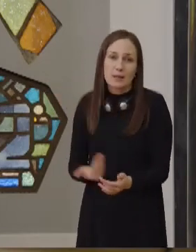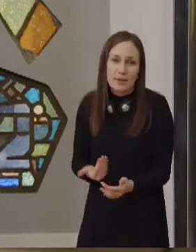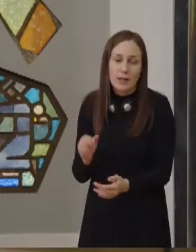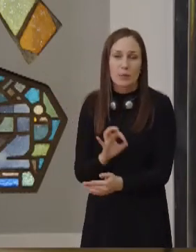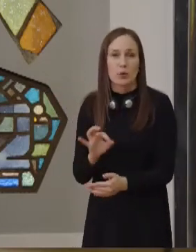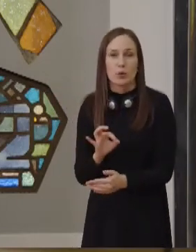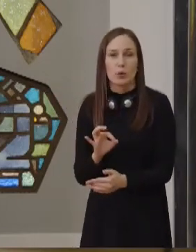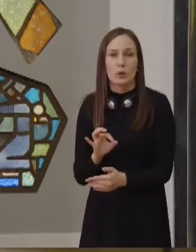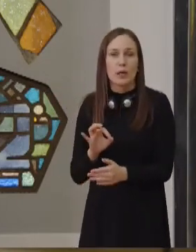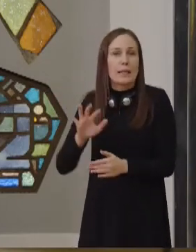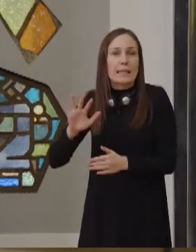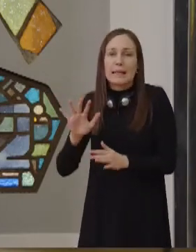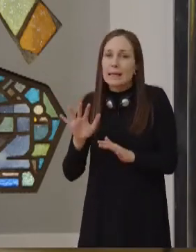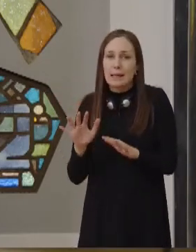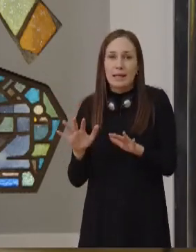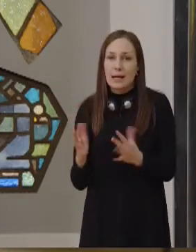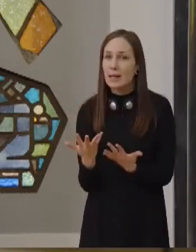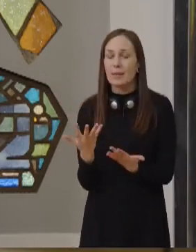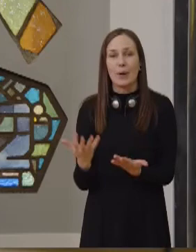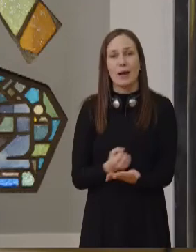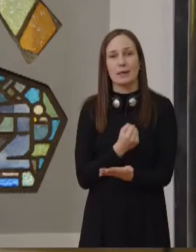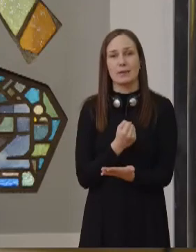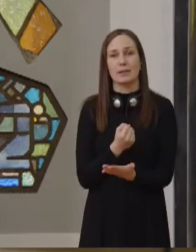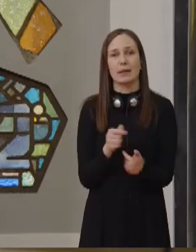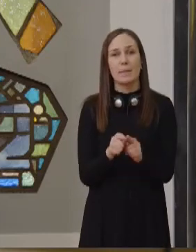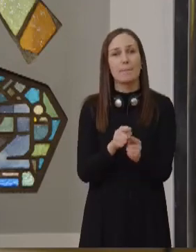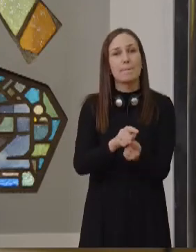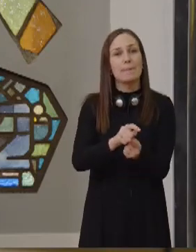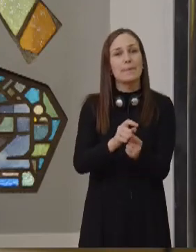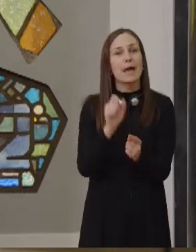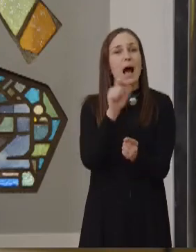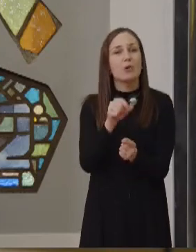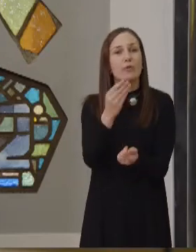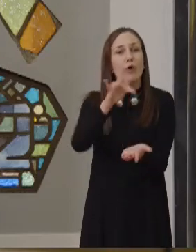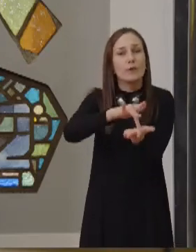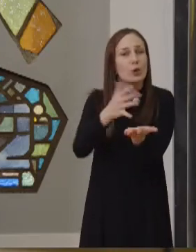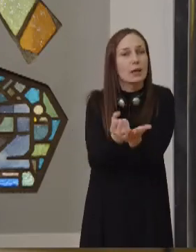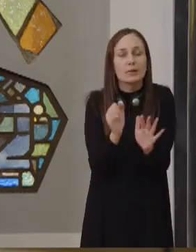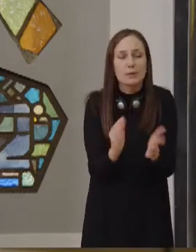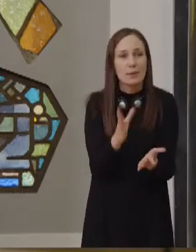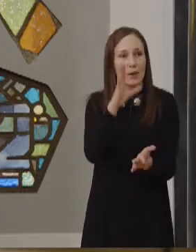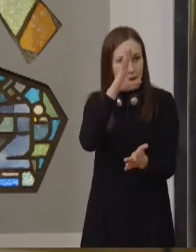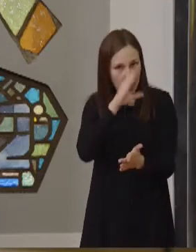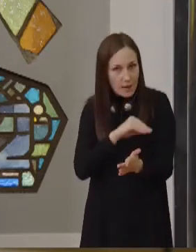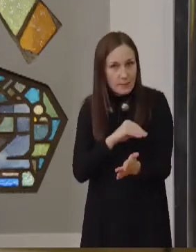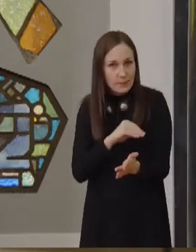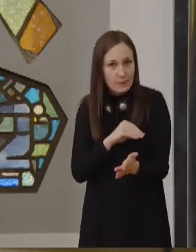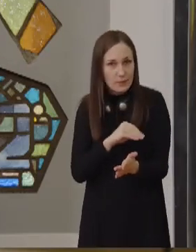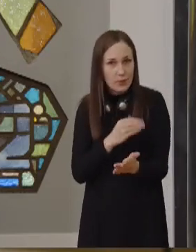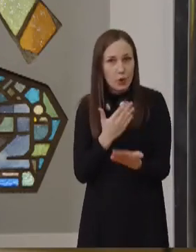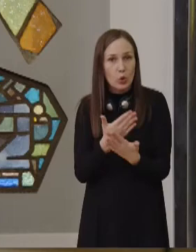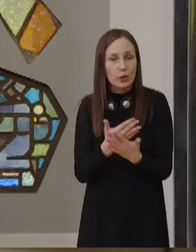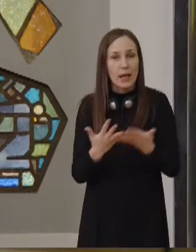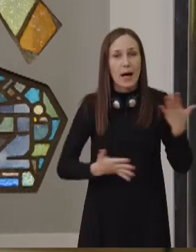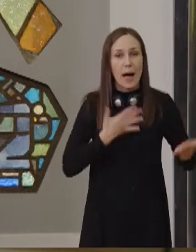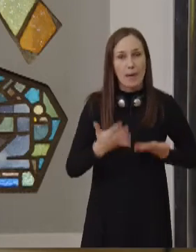of the couples and the daily lives of the couples. So I wonder, is it possible to find this